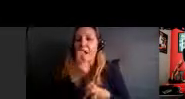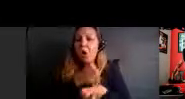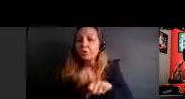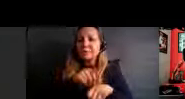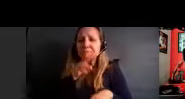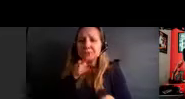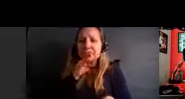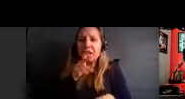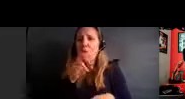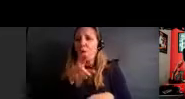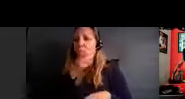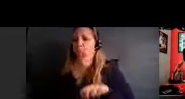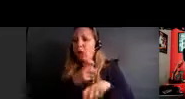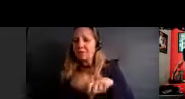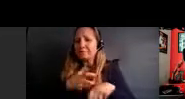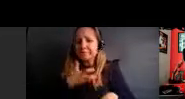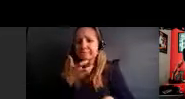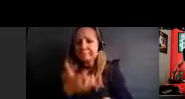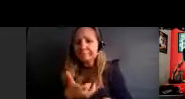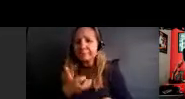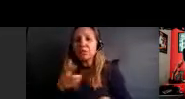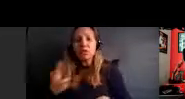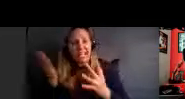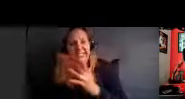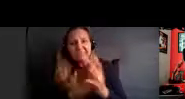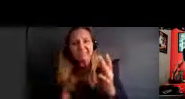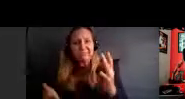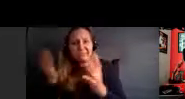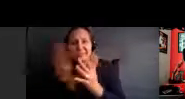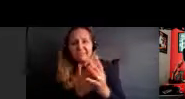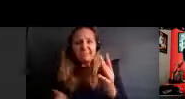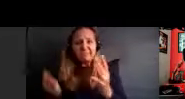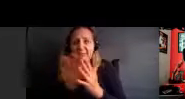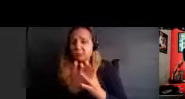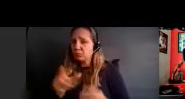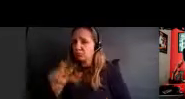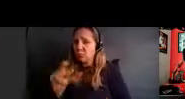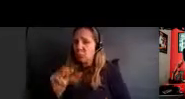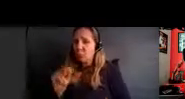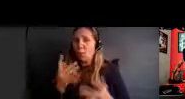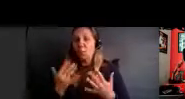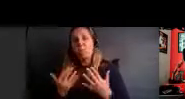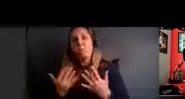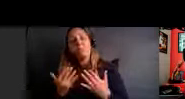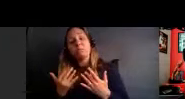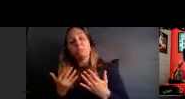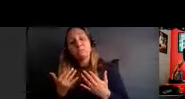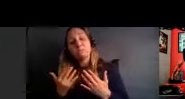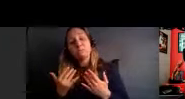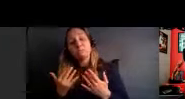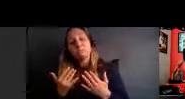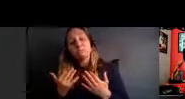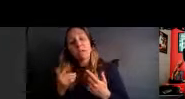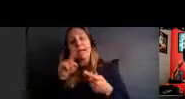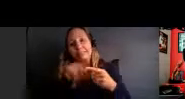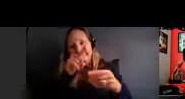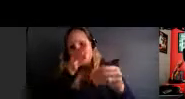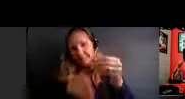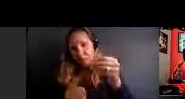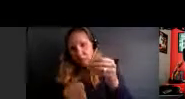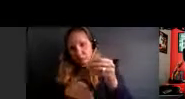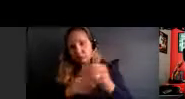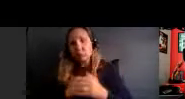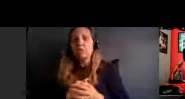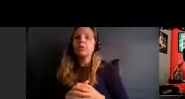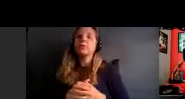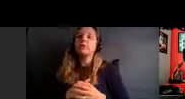difficulty expressing themselves, don't interrupt them, and give them the time to actually, finish their thoughts. And as I mentioned, if they